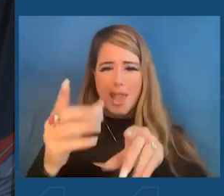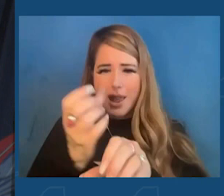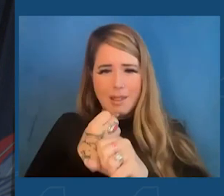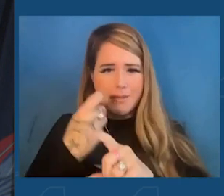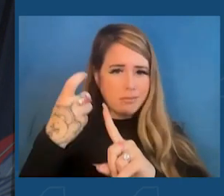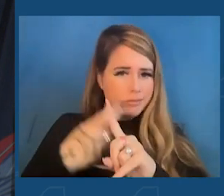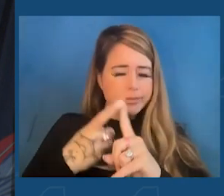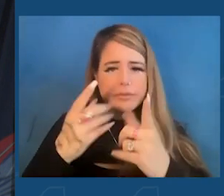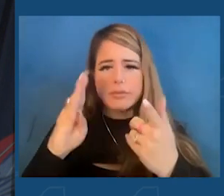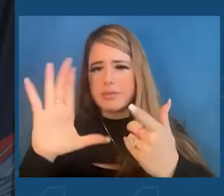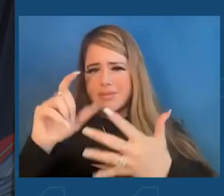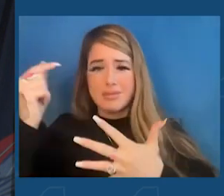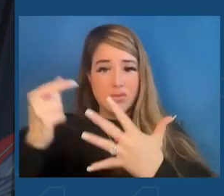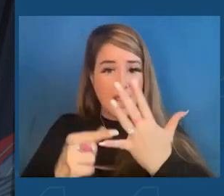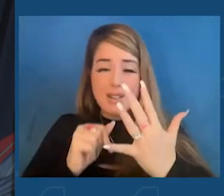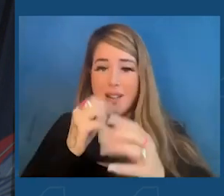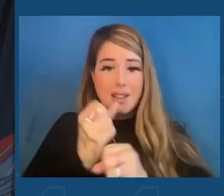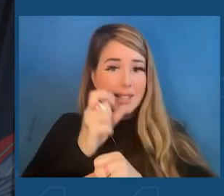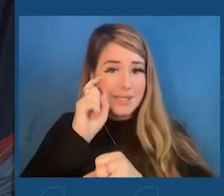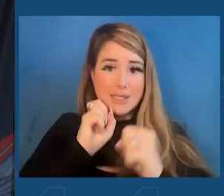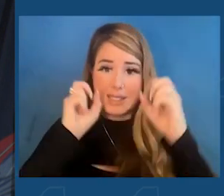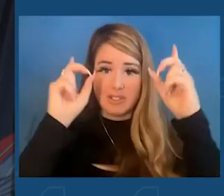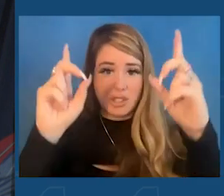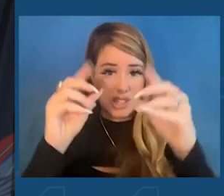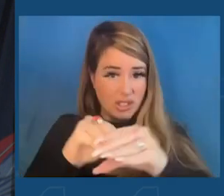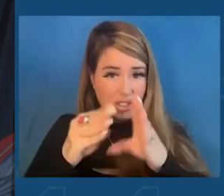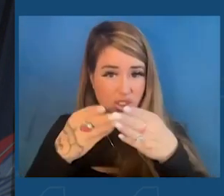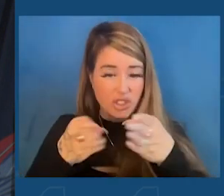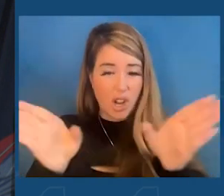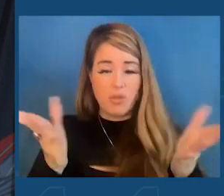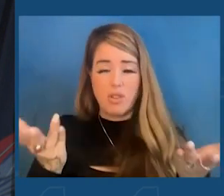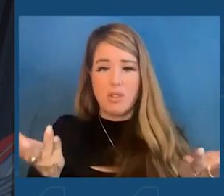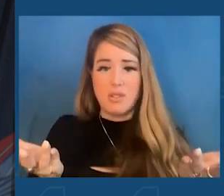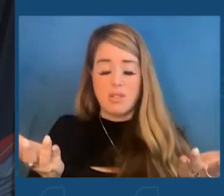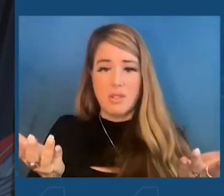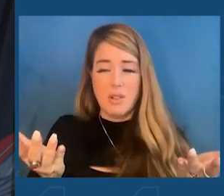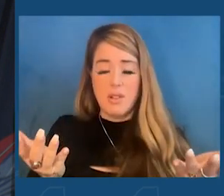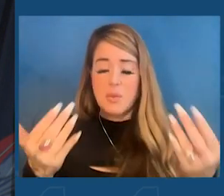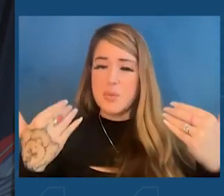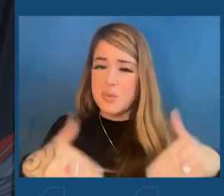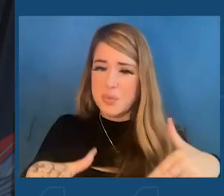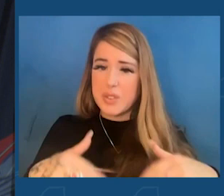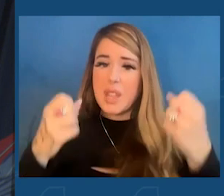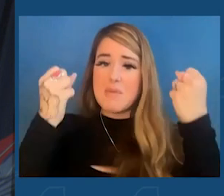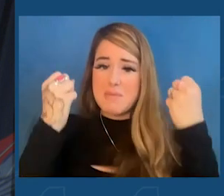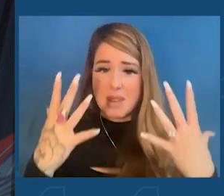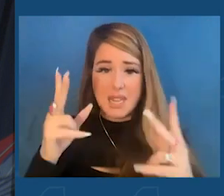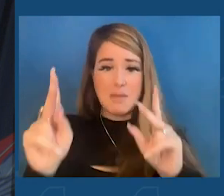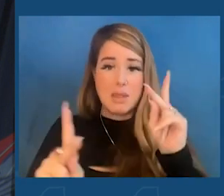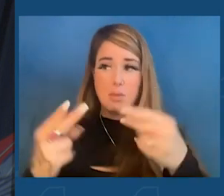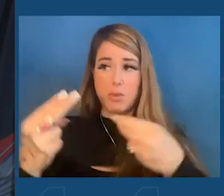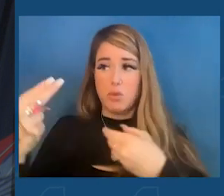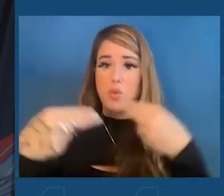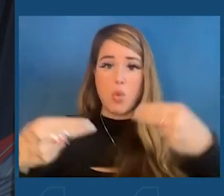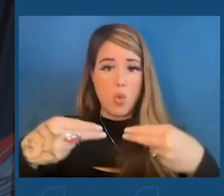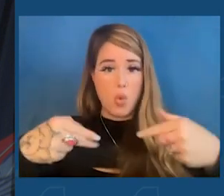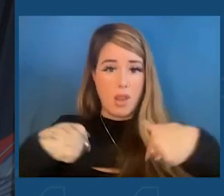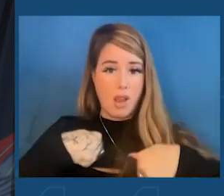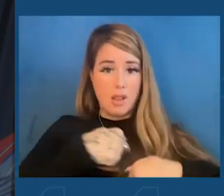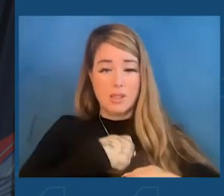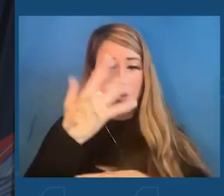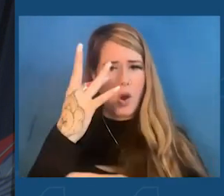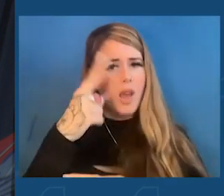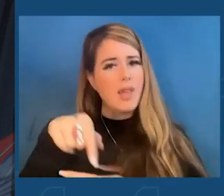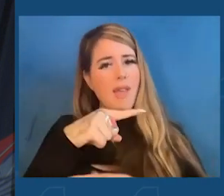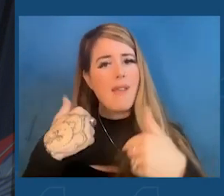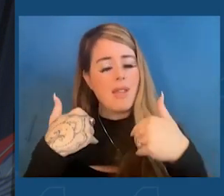sex education in general. Many of the advocates at NYBCAP have joined our organization because they have